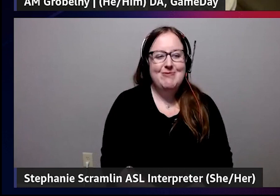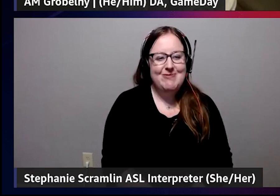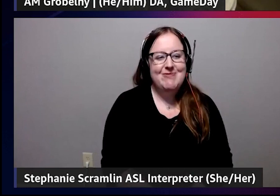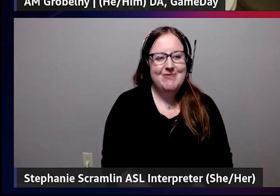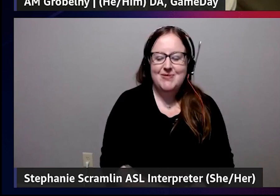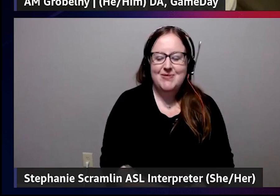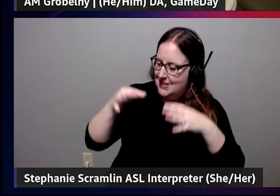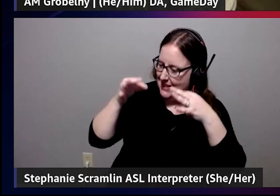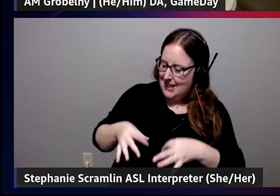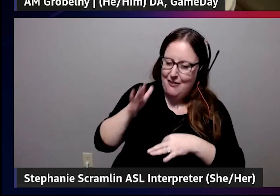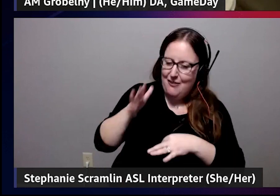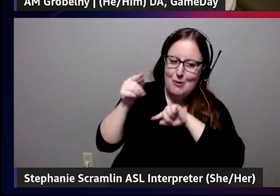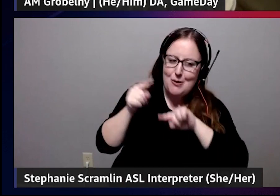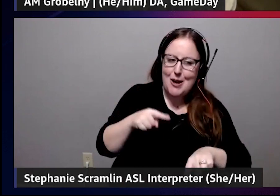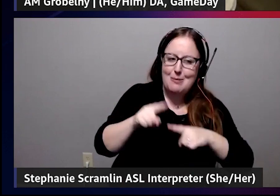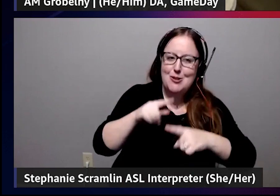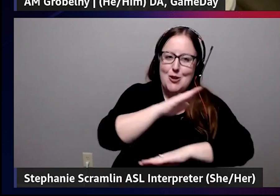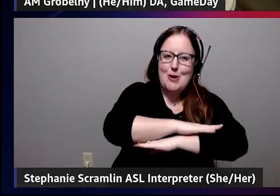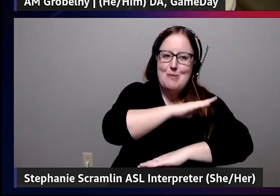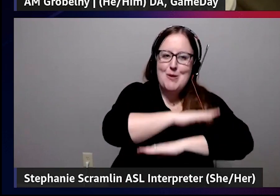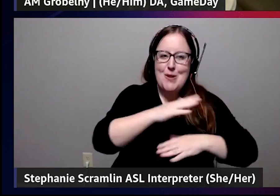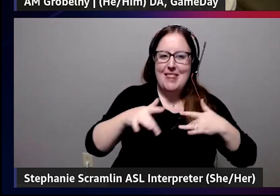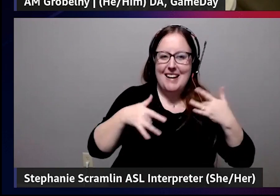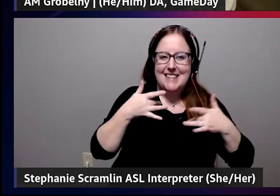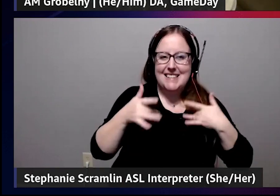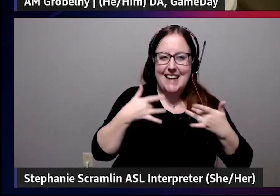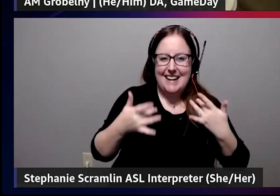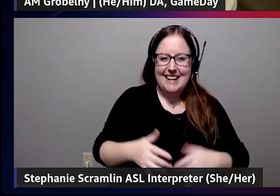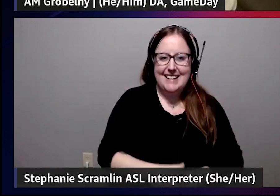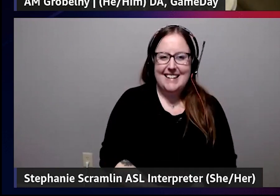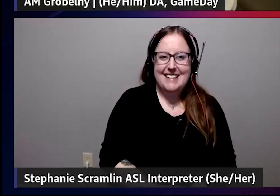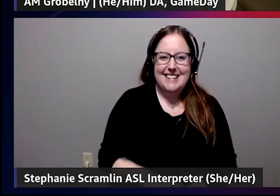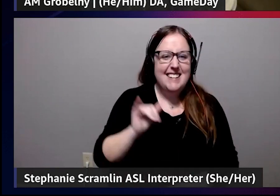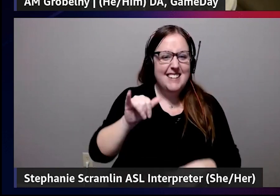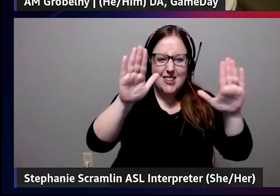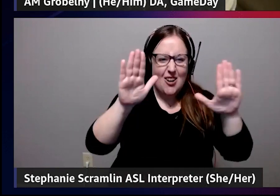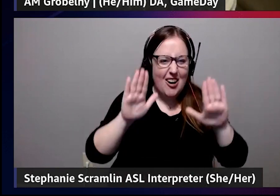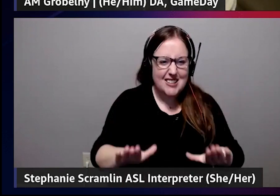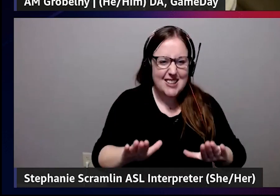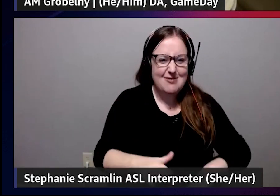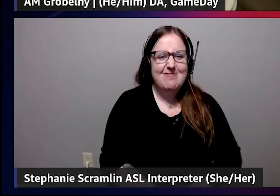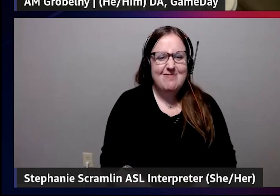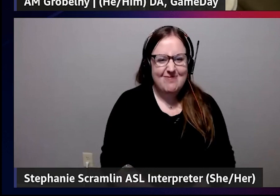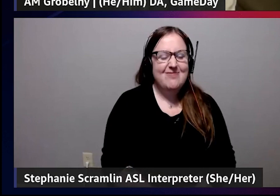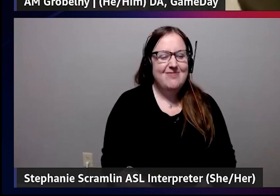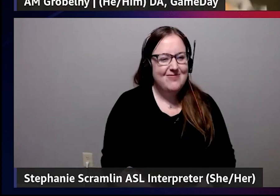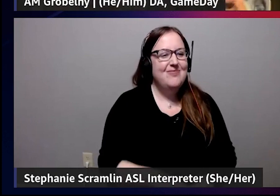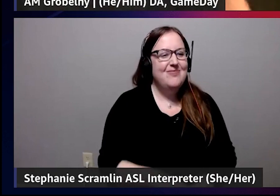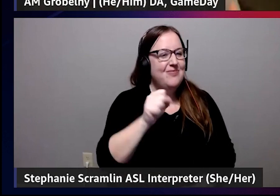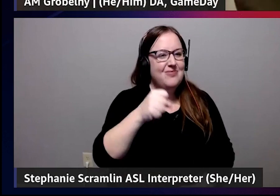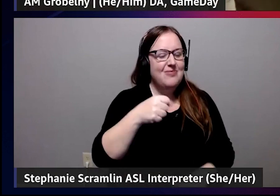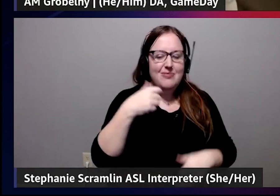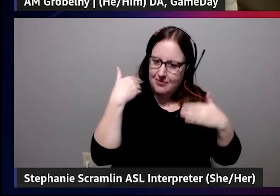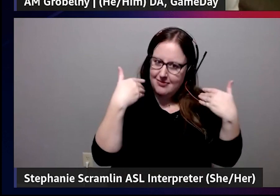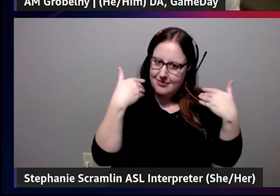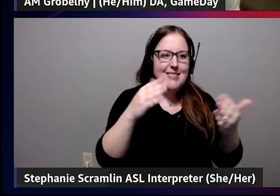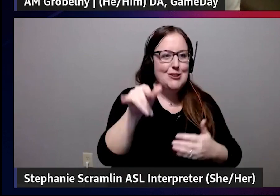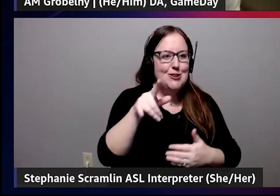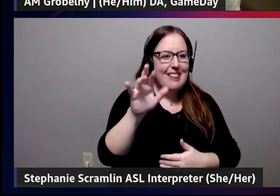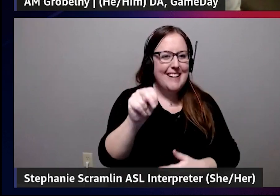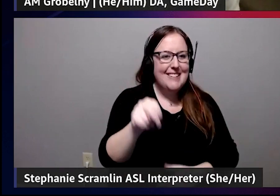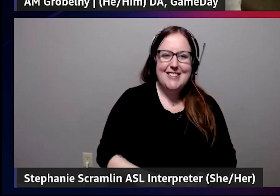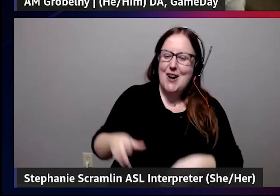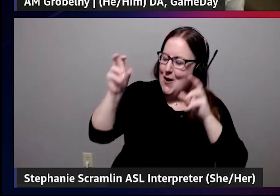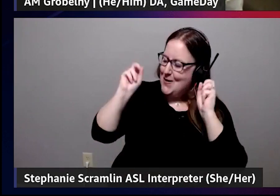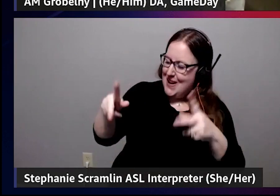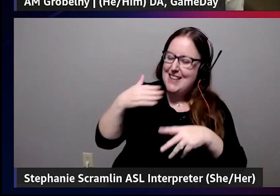Definitely going to stop by the booth. That's really exciting. This is great. Yeah. Take us out, Jillian. Yeah. All right.